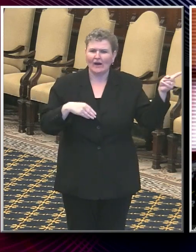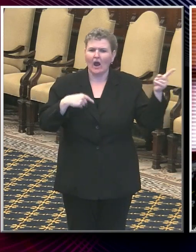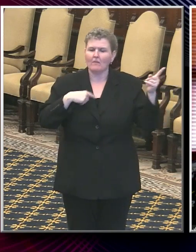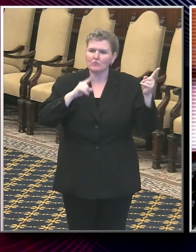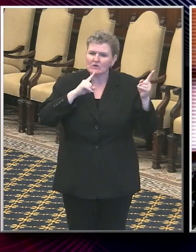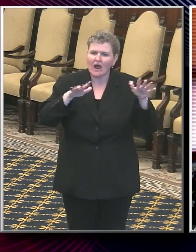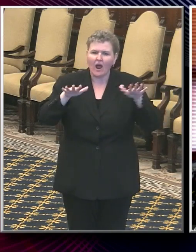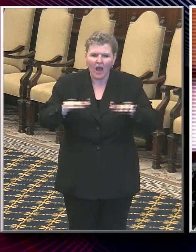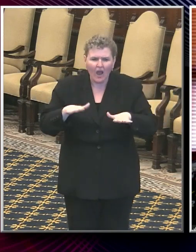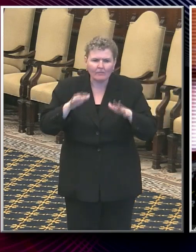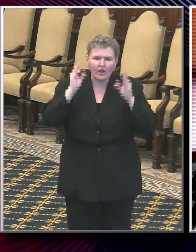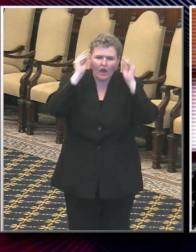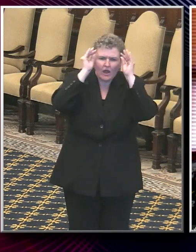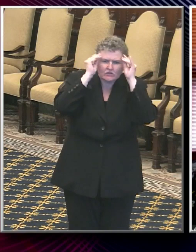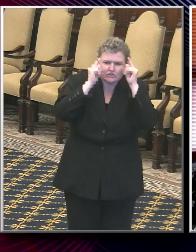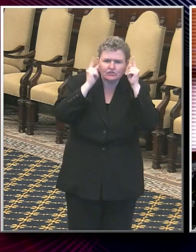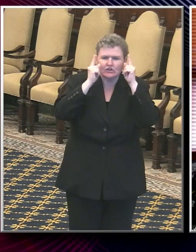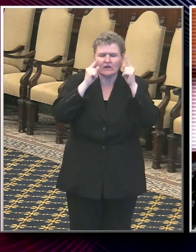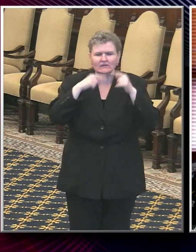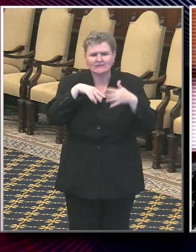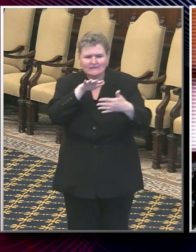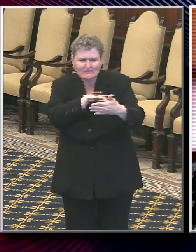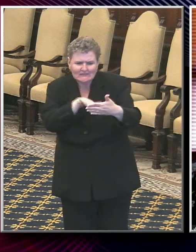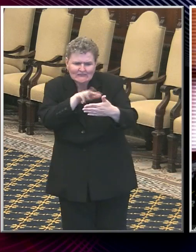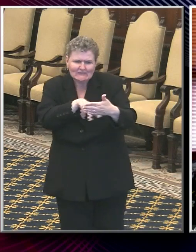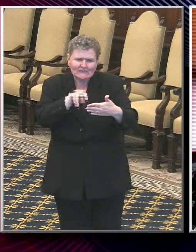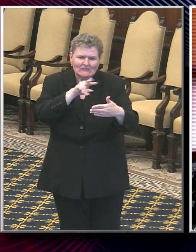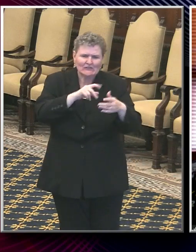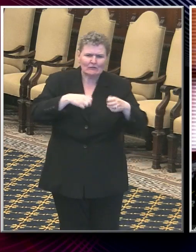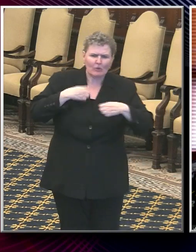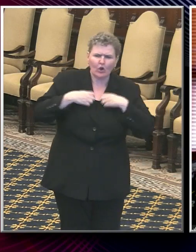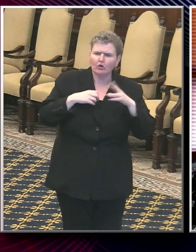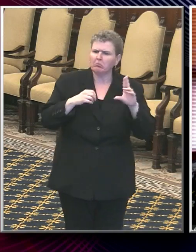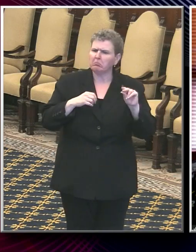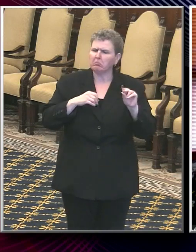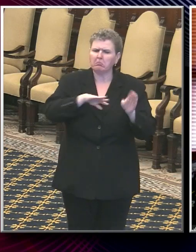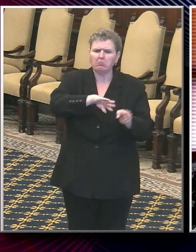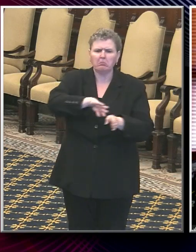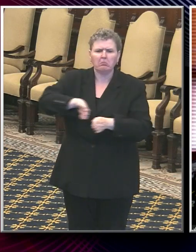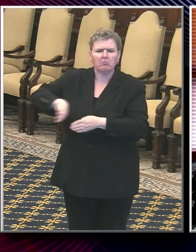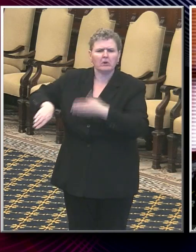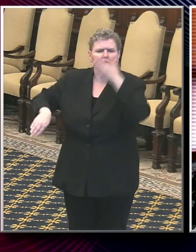looks at data and makes decisions based on data, not on emotion or not on politics.